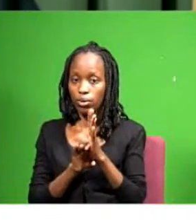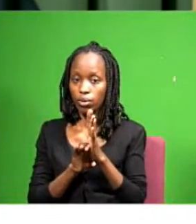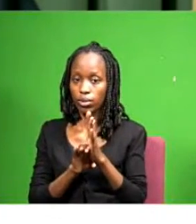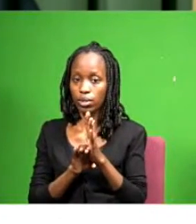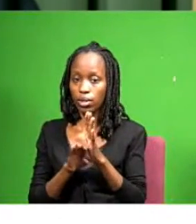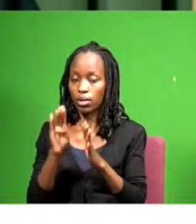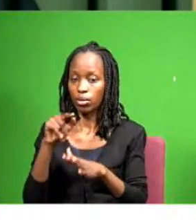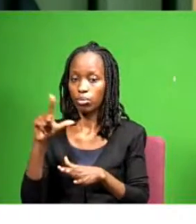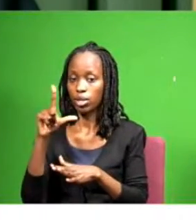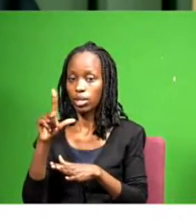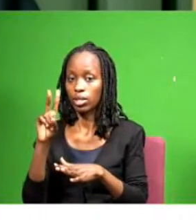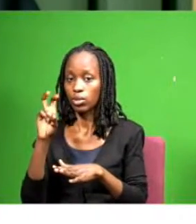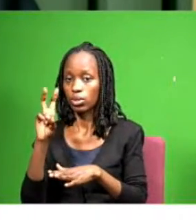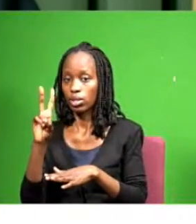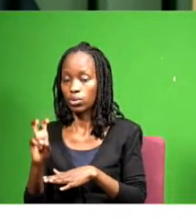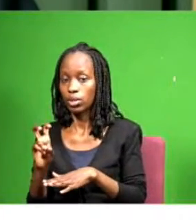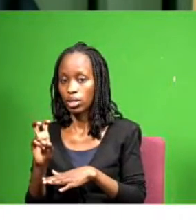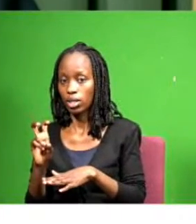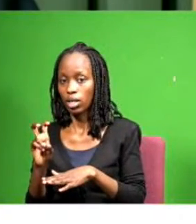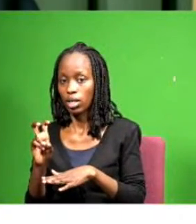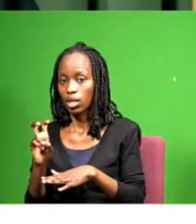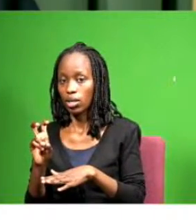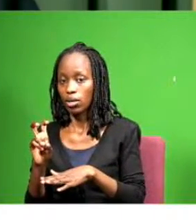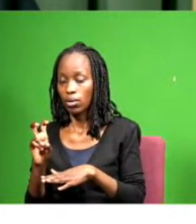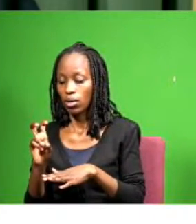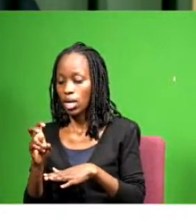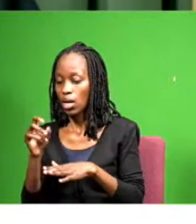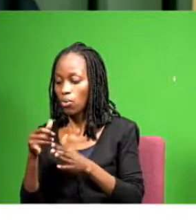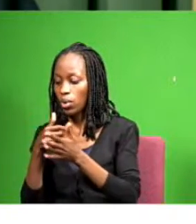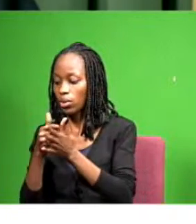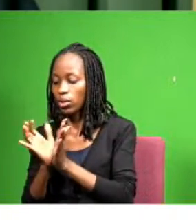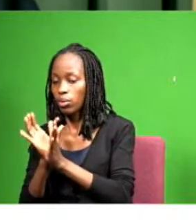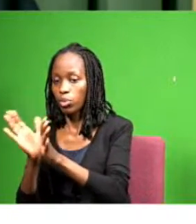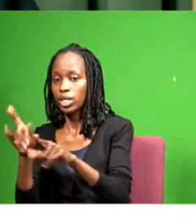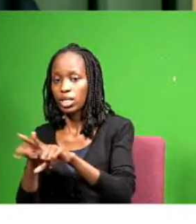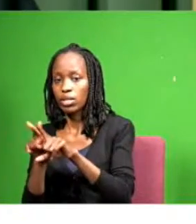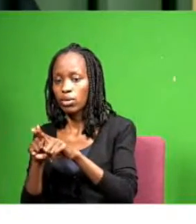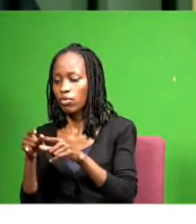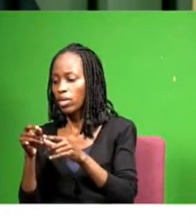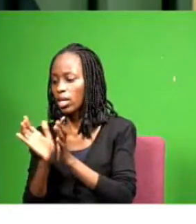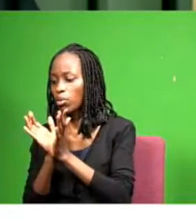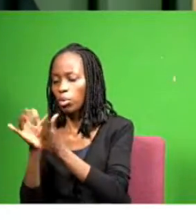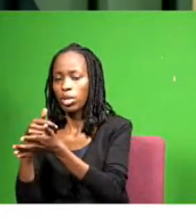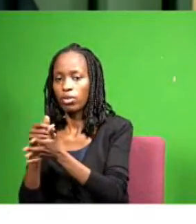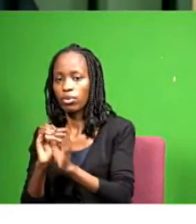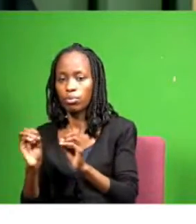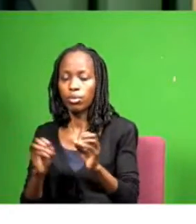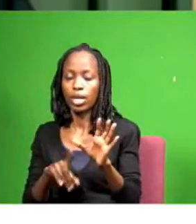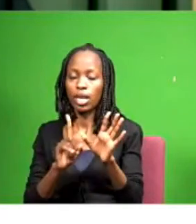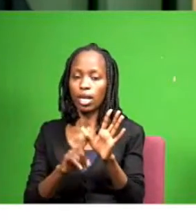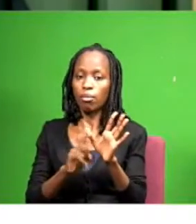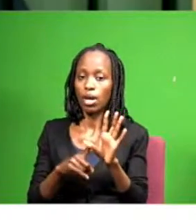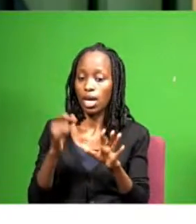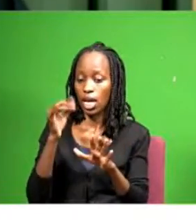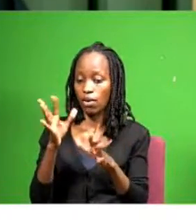Bill 2020 were by popular initiative and whether there was public participation. 5,